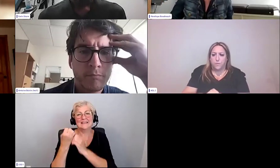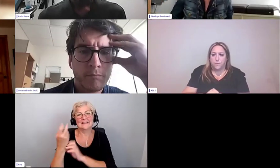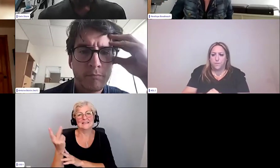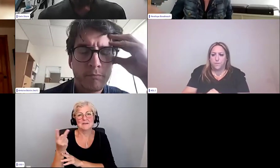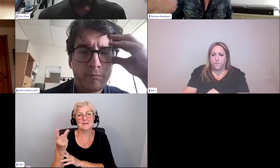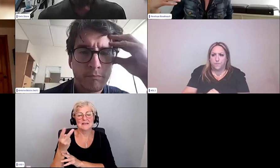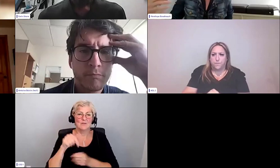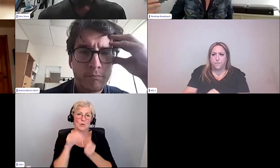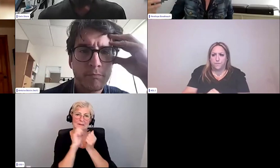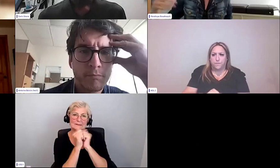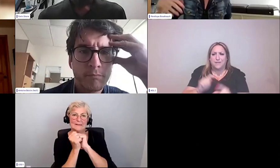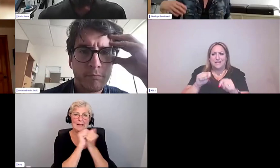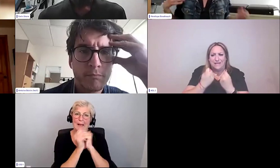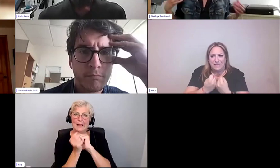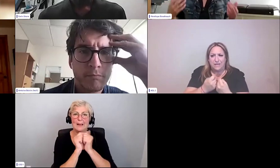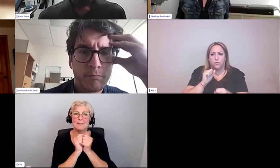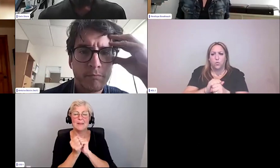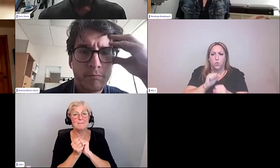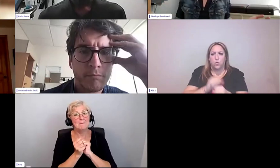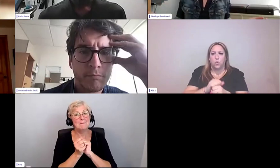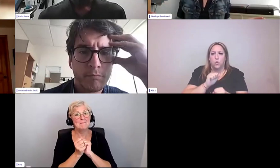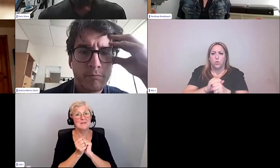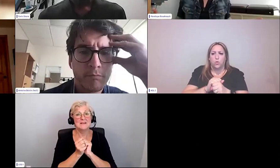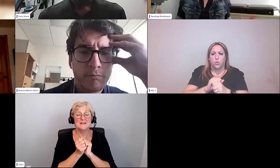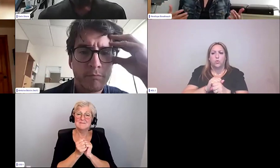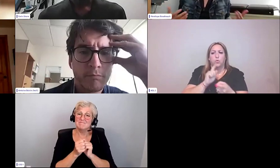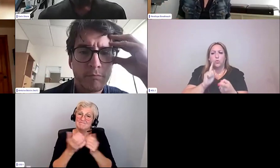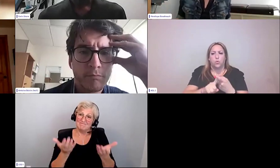the team's work, is to adapt to this,